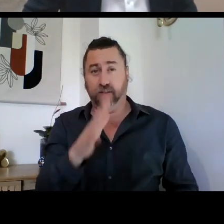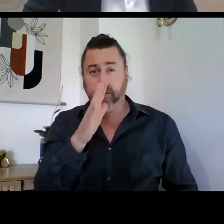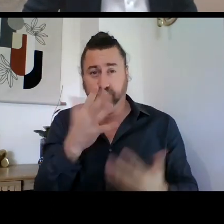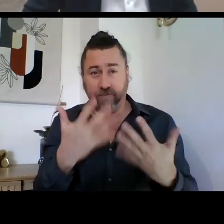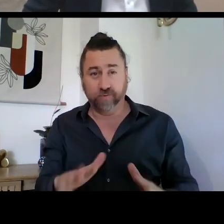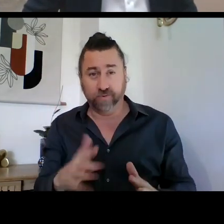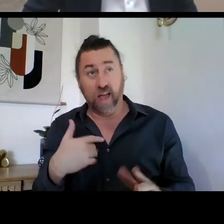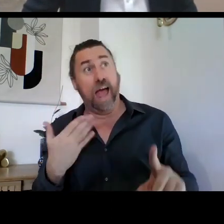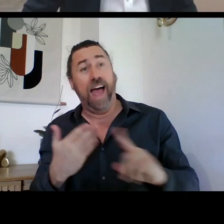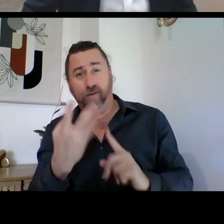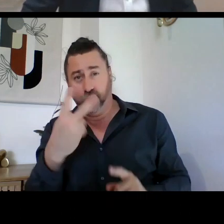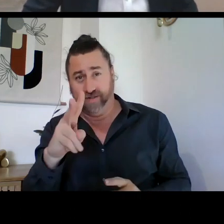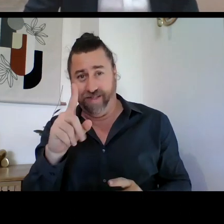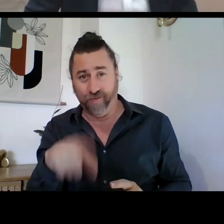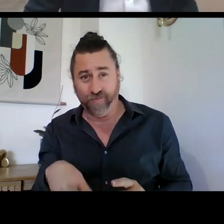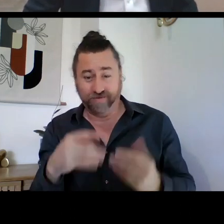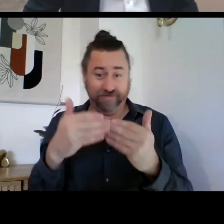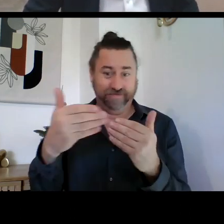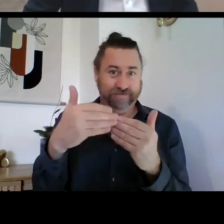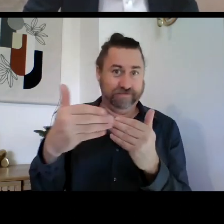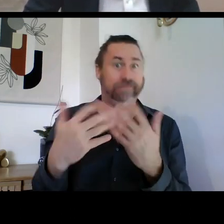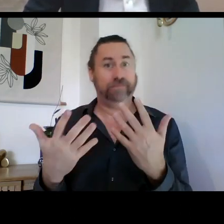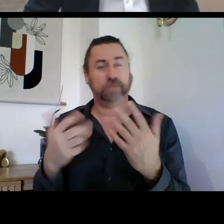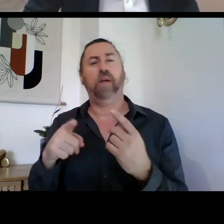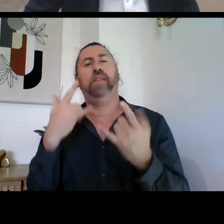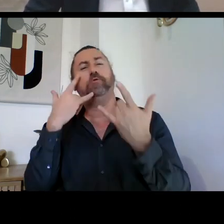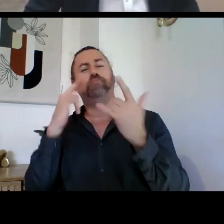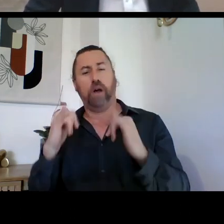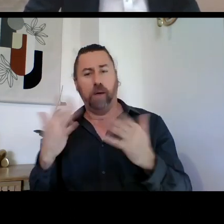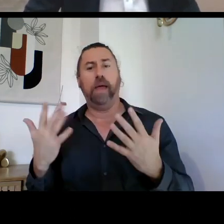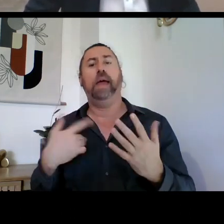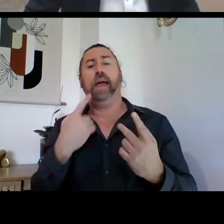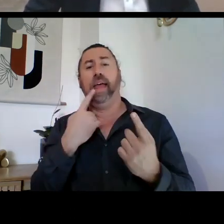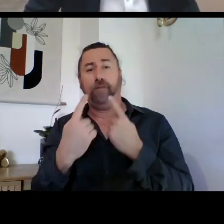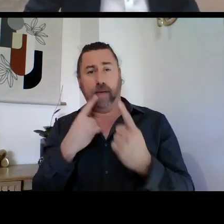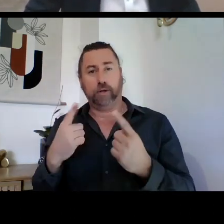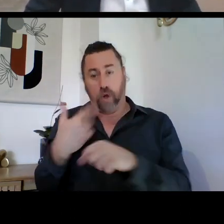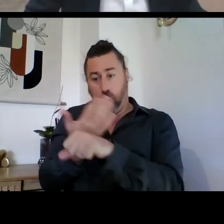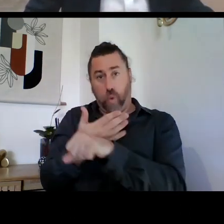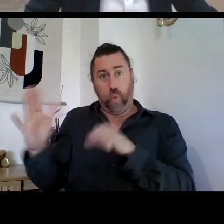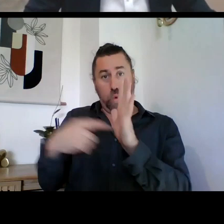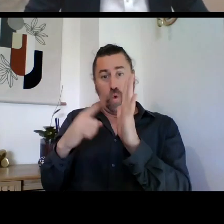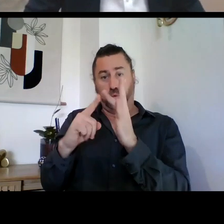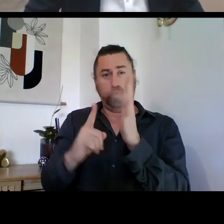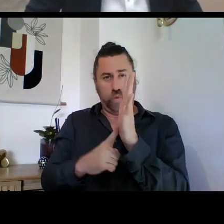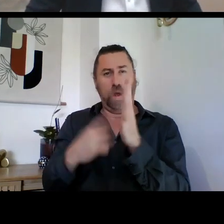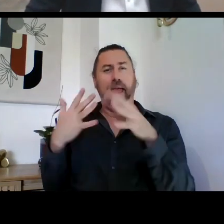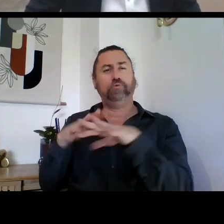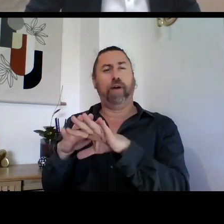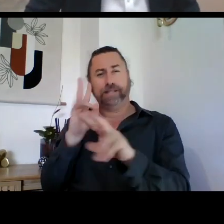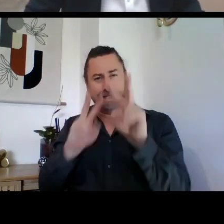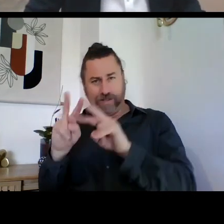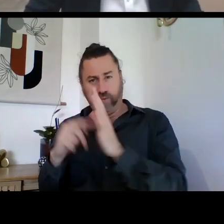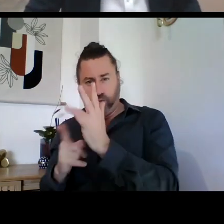been completed. And the way the trial works is the information is collected in the new integrated assessment tool, and